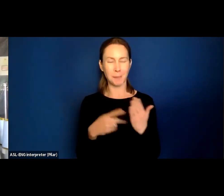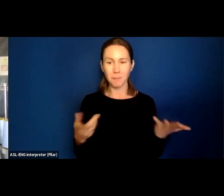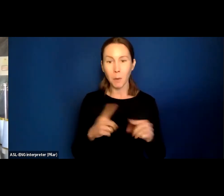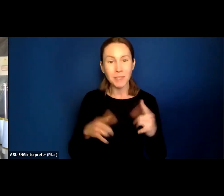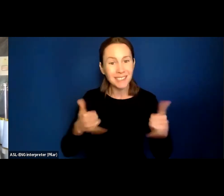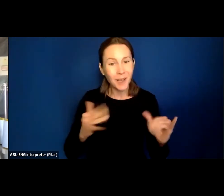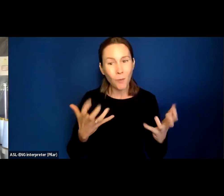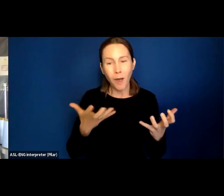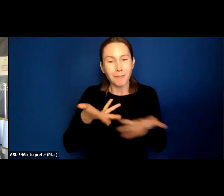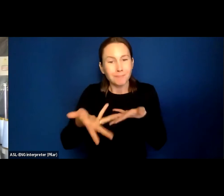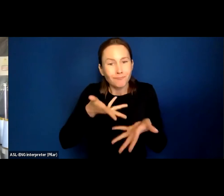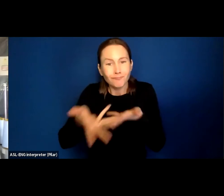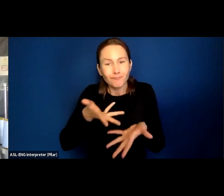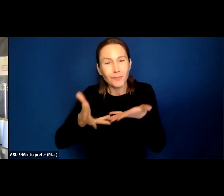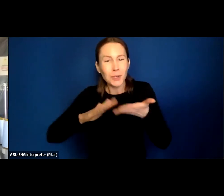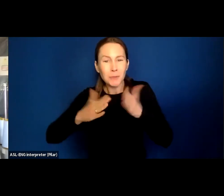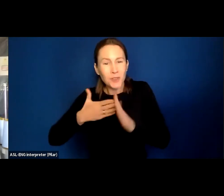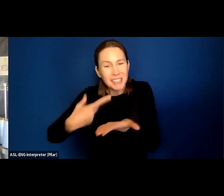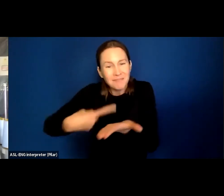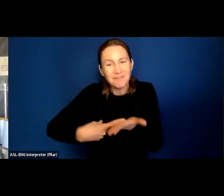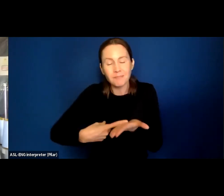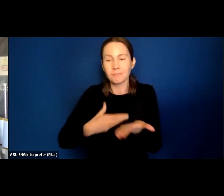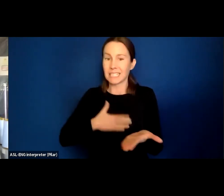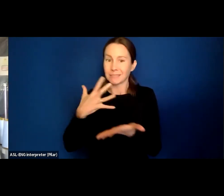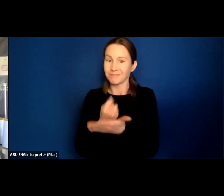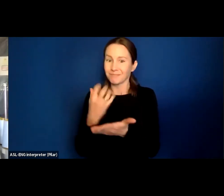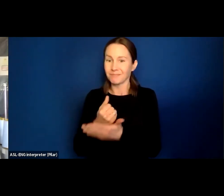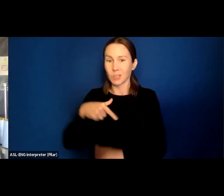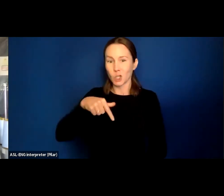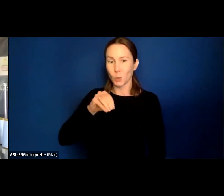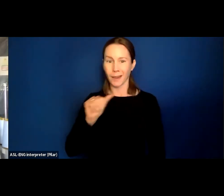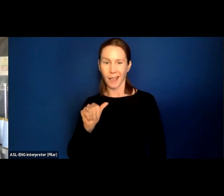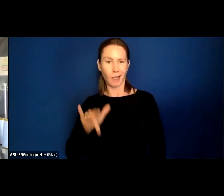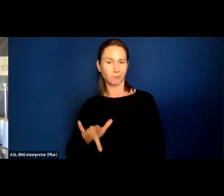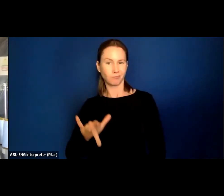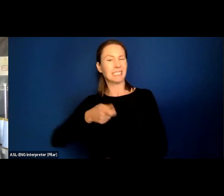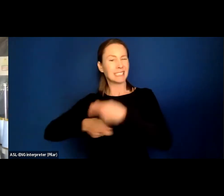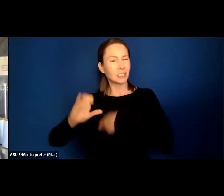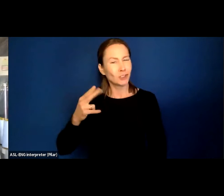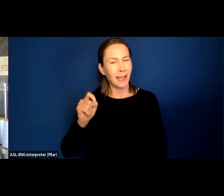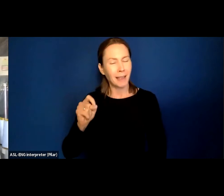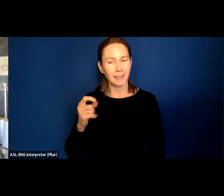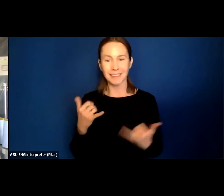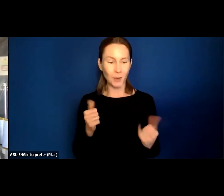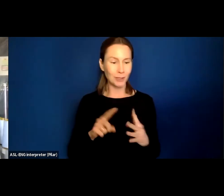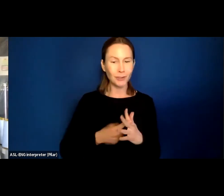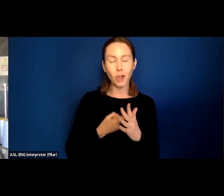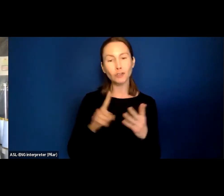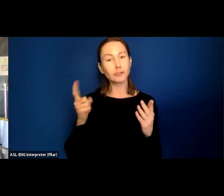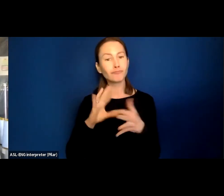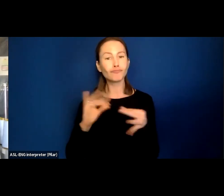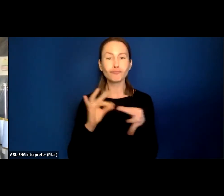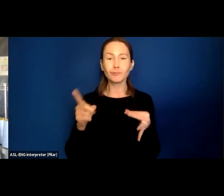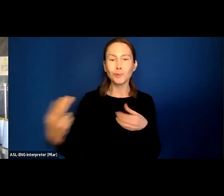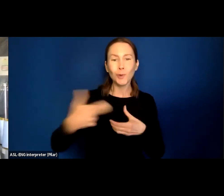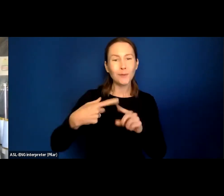that community dialogue. So please use the Q&A feature as if it's a chat. You can start now by sharing where you're joining us from,